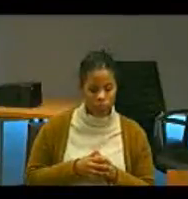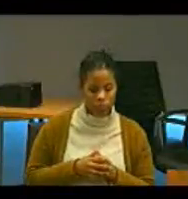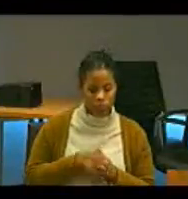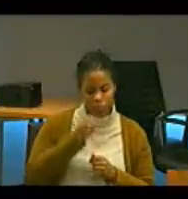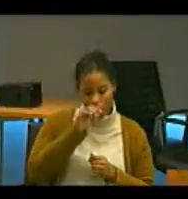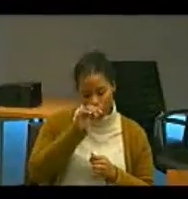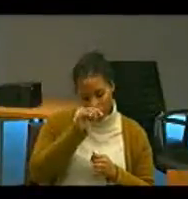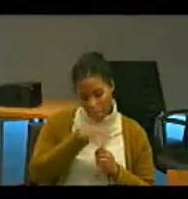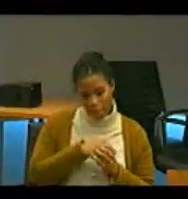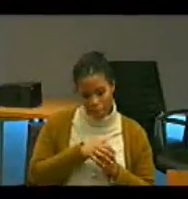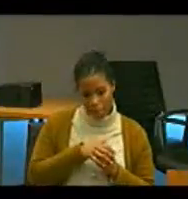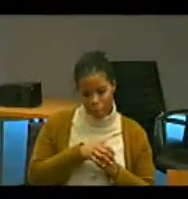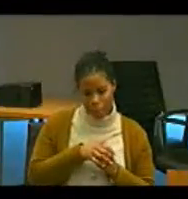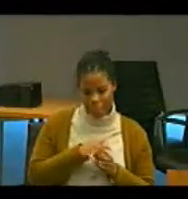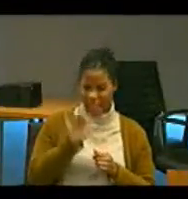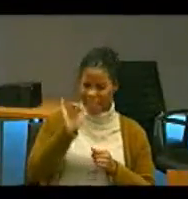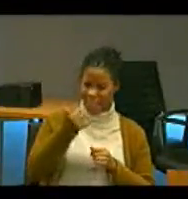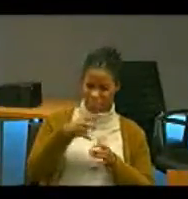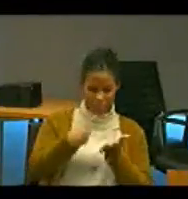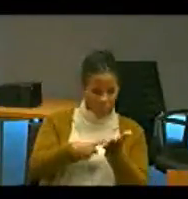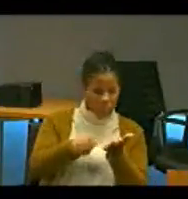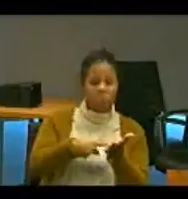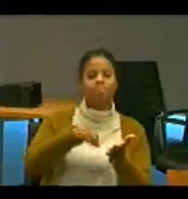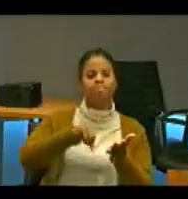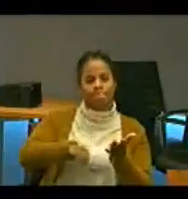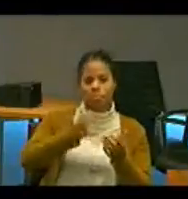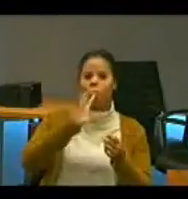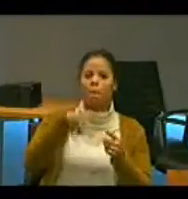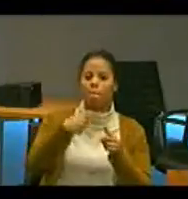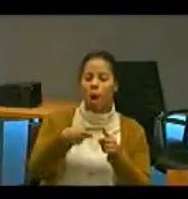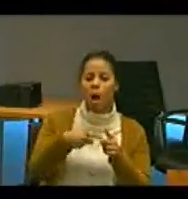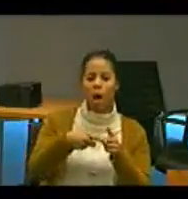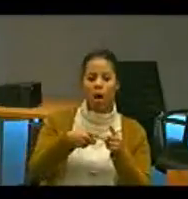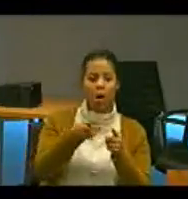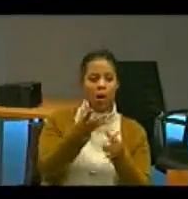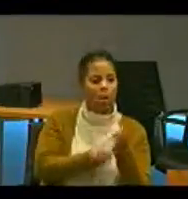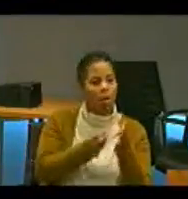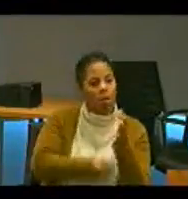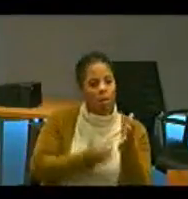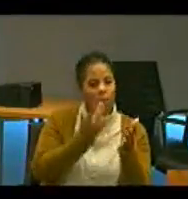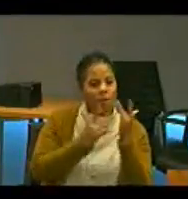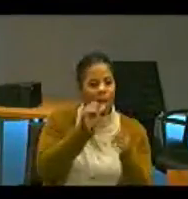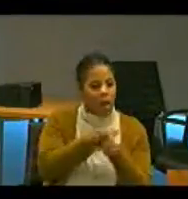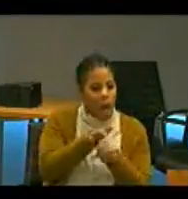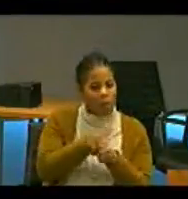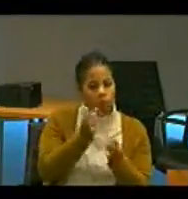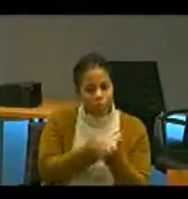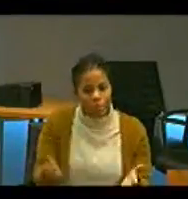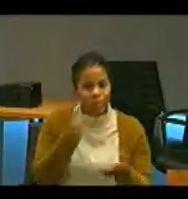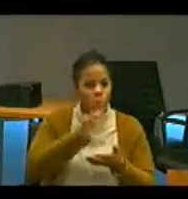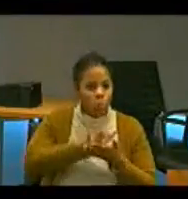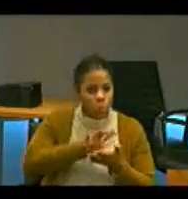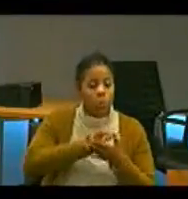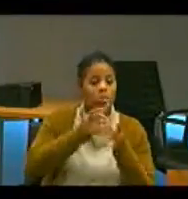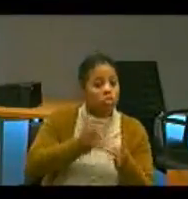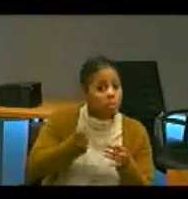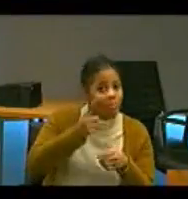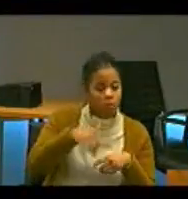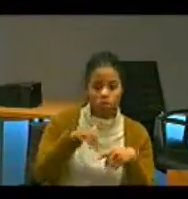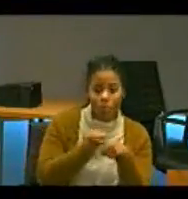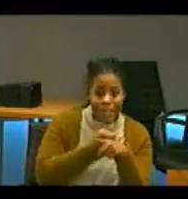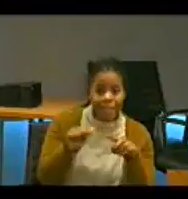of resources available to these schools in terms of training, in terms of education, in terms